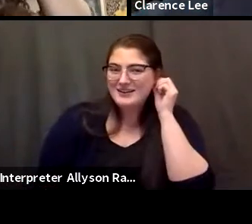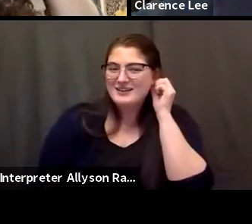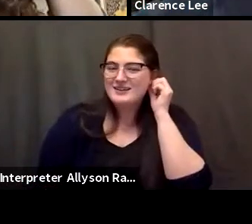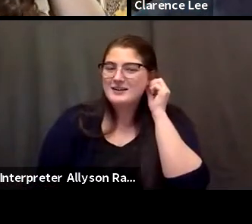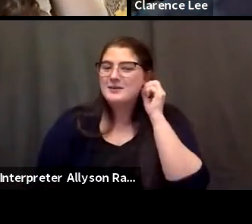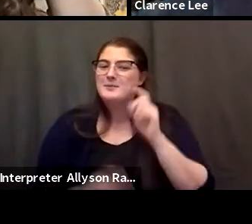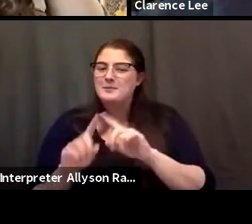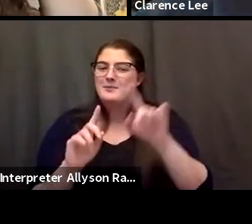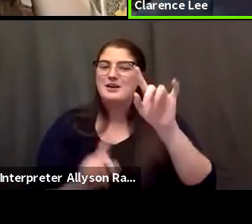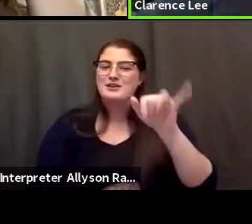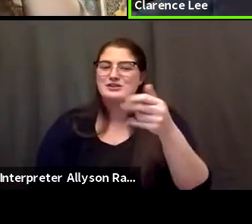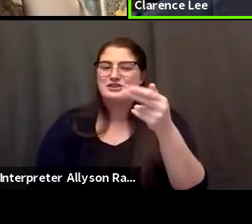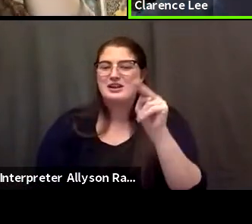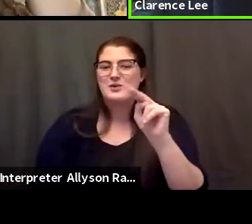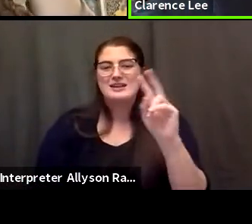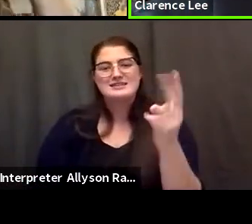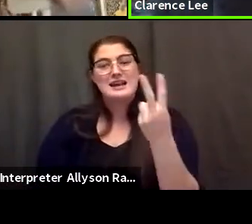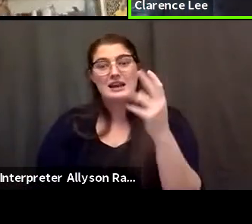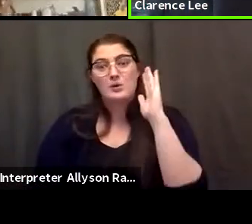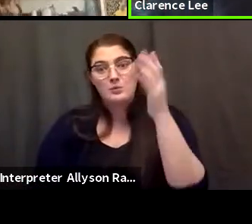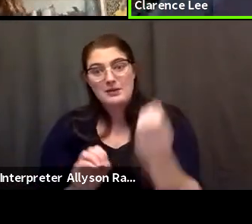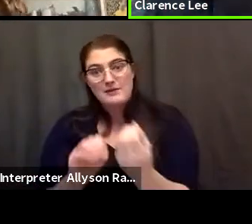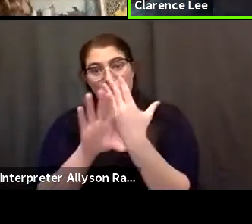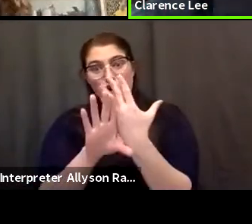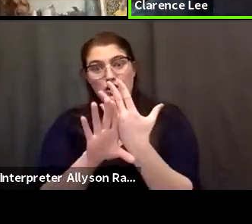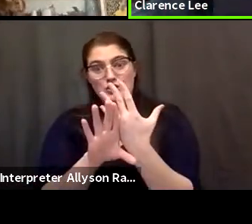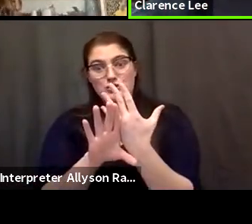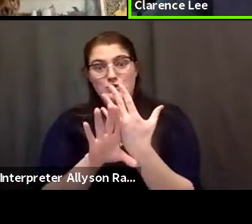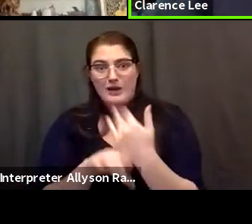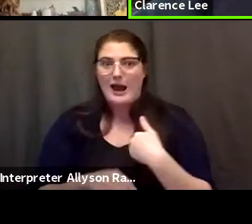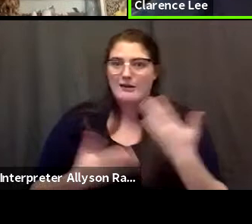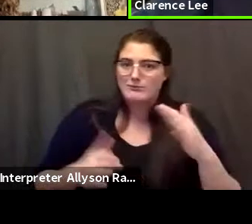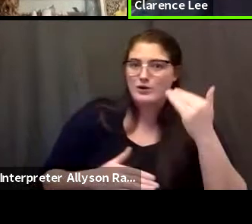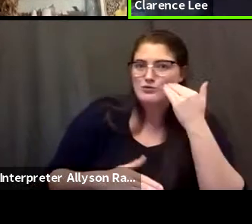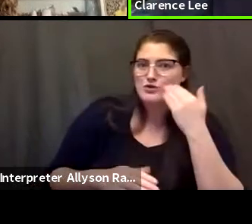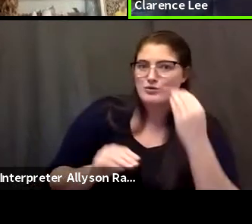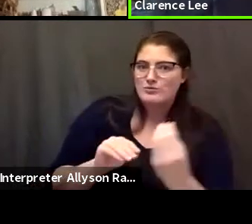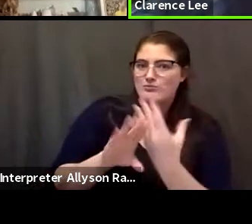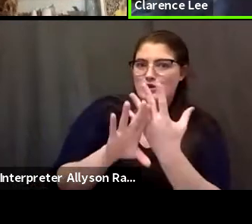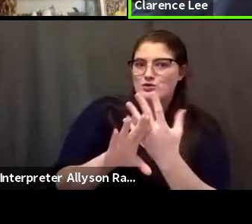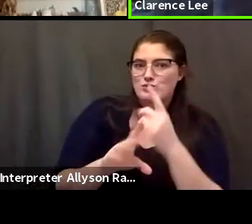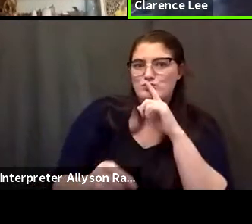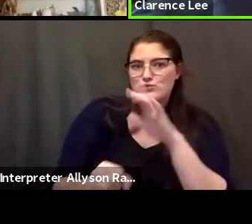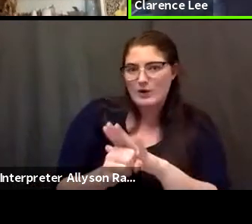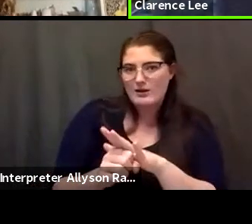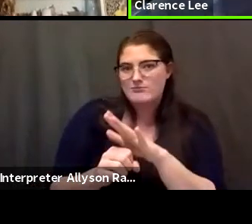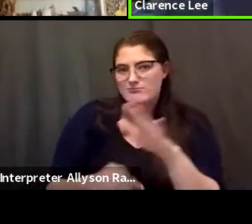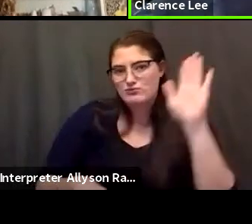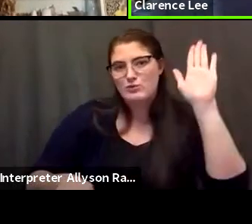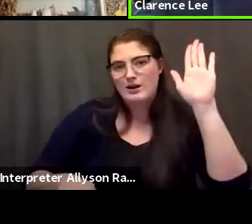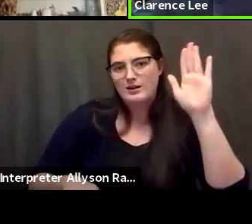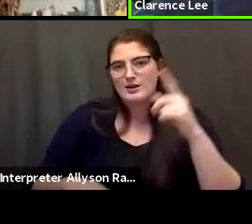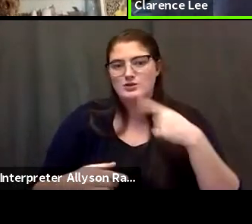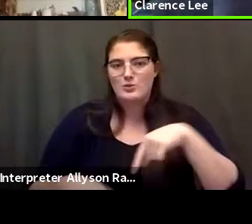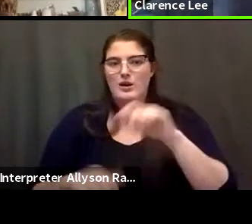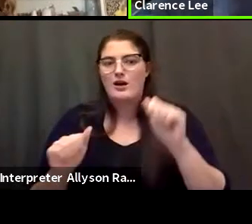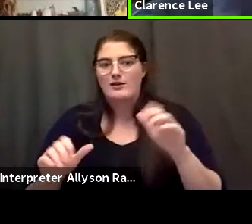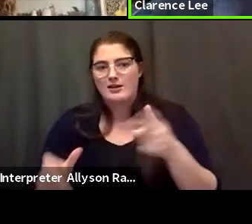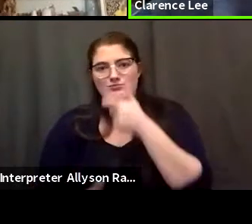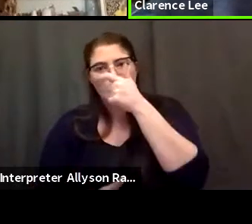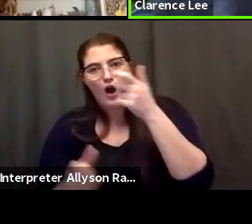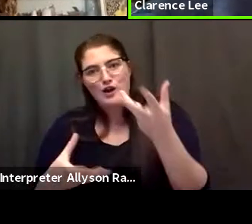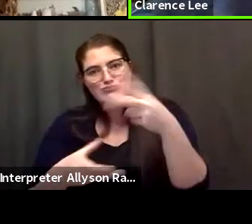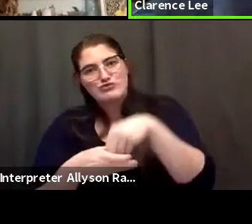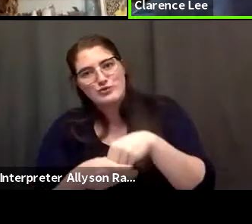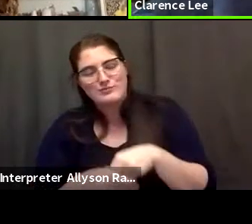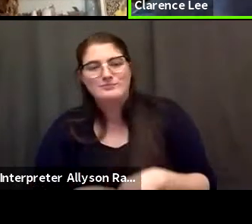But January 2nd is going to be virtual, so we'll all be able to, I know it's going to be virtual swearing in, so we'll all be able to participate and watch. Okay, so thank